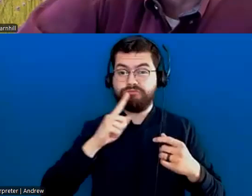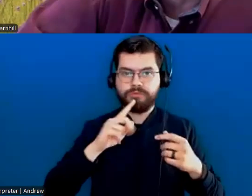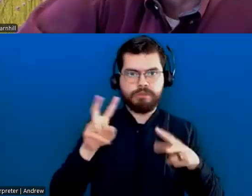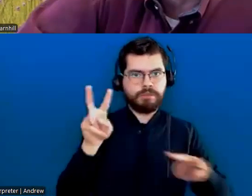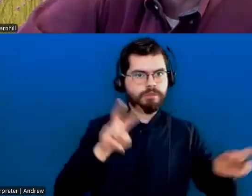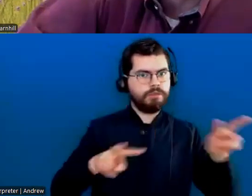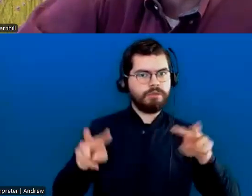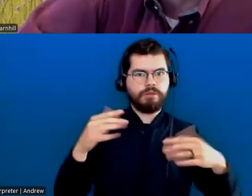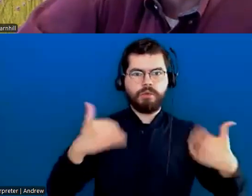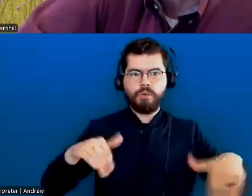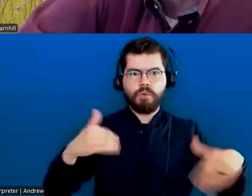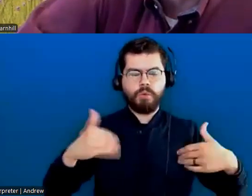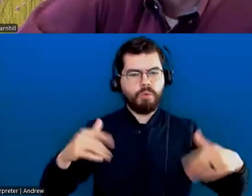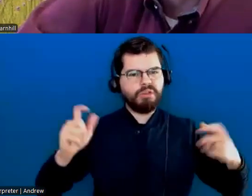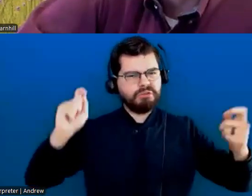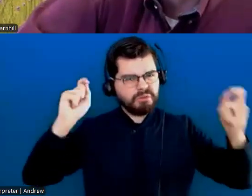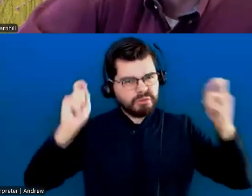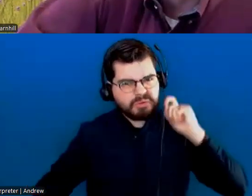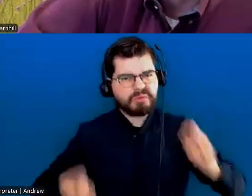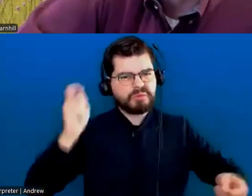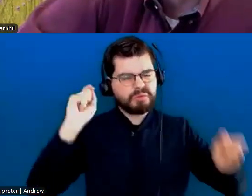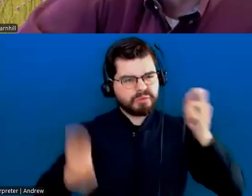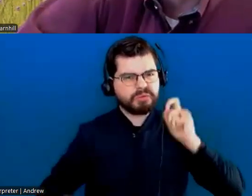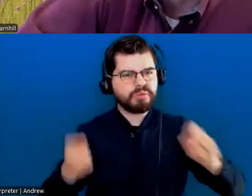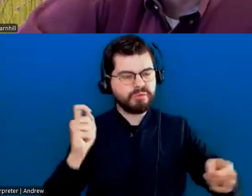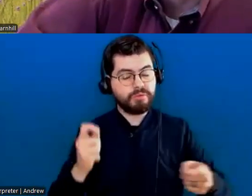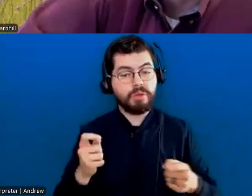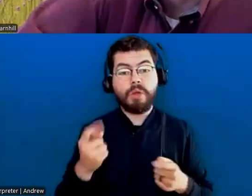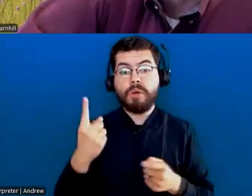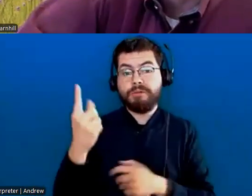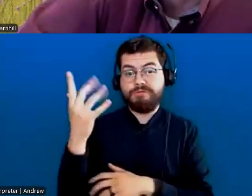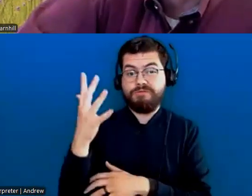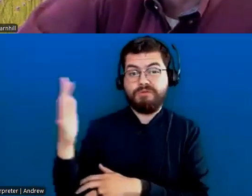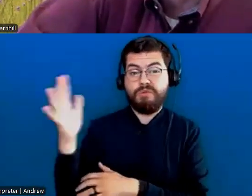In fact, one of my foresters sent me